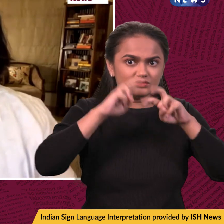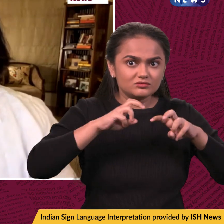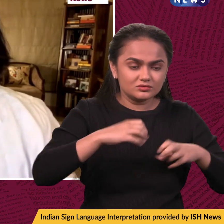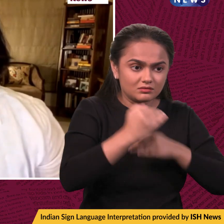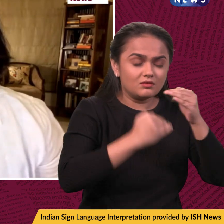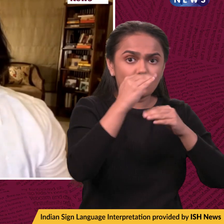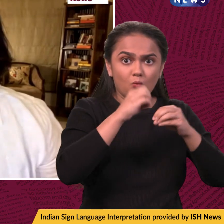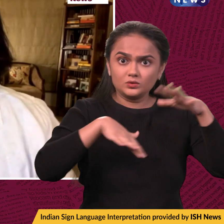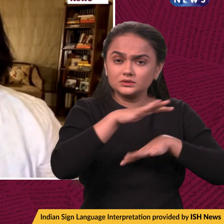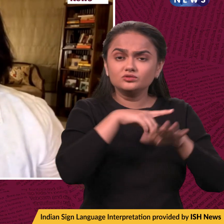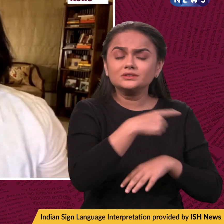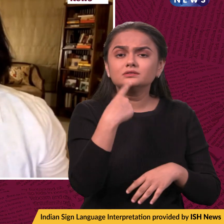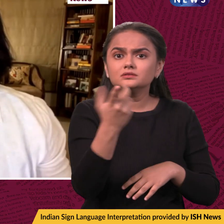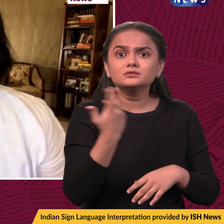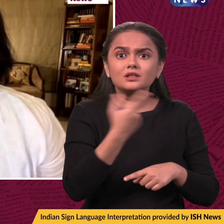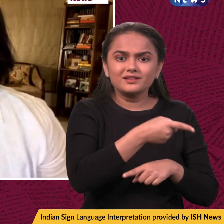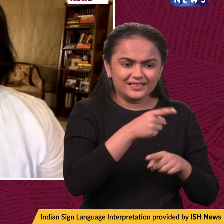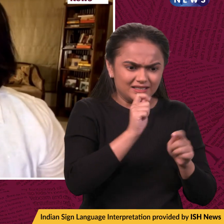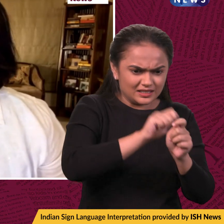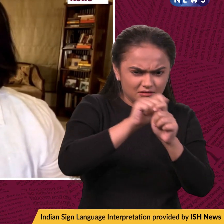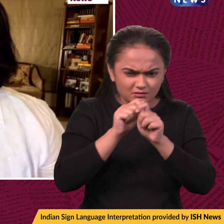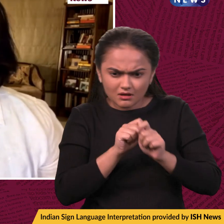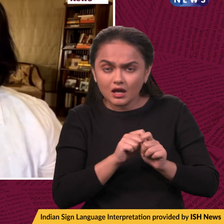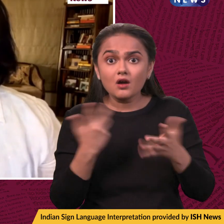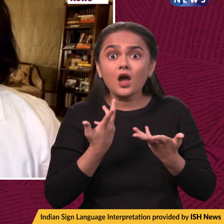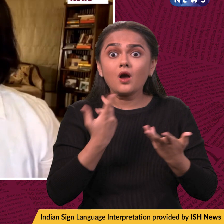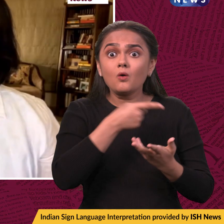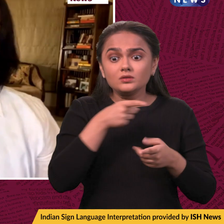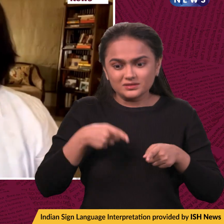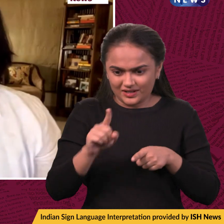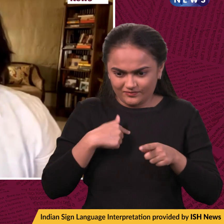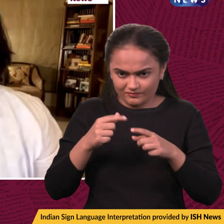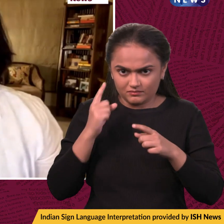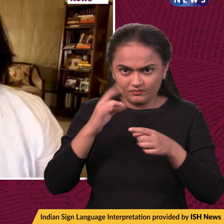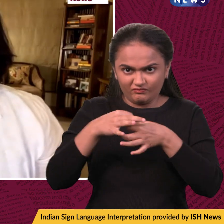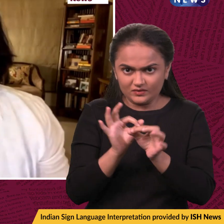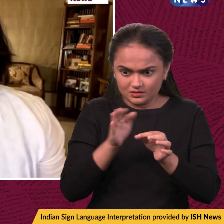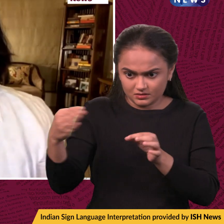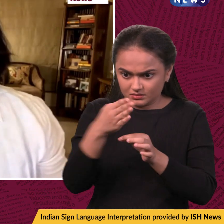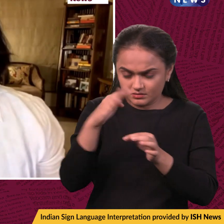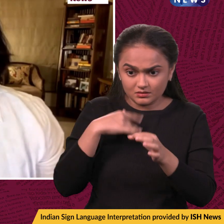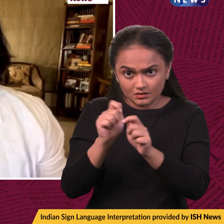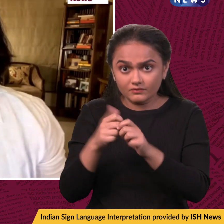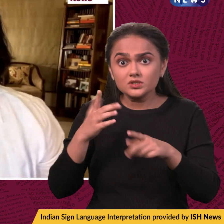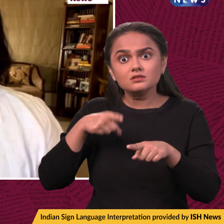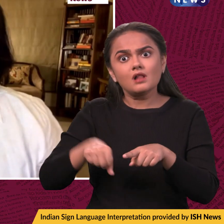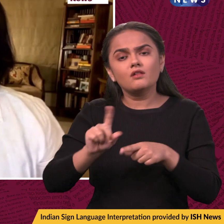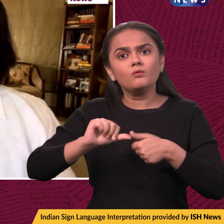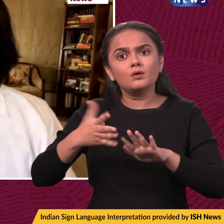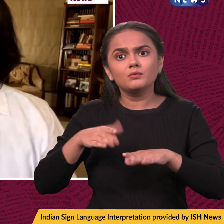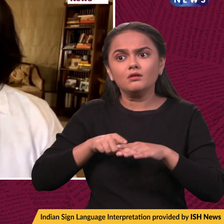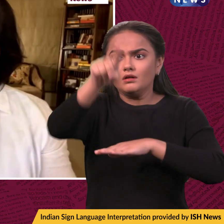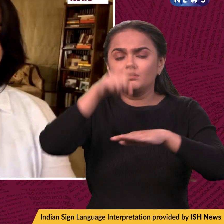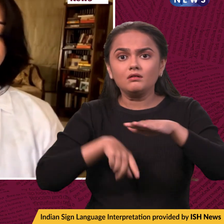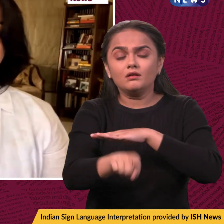Development Organization, has said the system is designed to enhance anti-submarine warfare capability far beyond the conventional range.